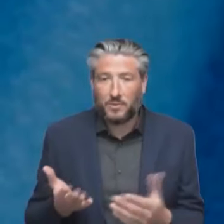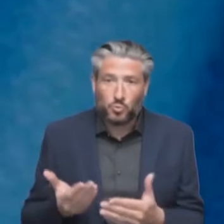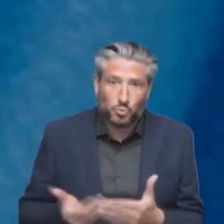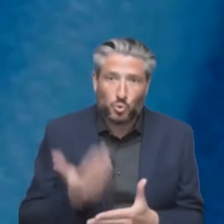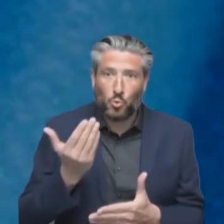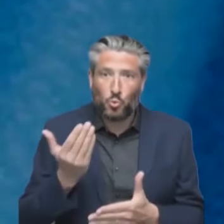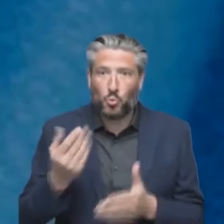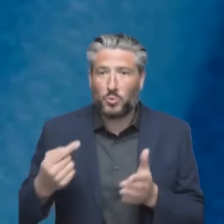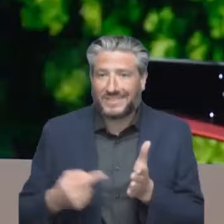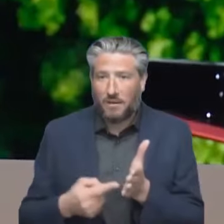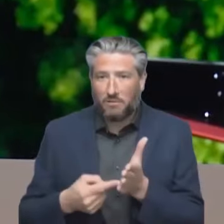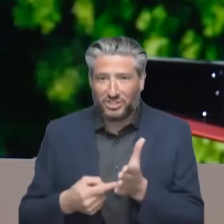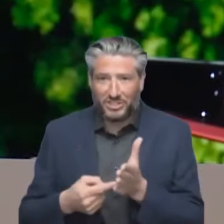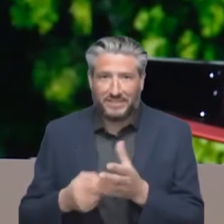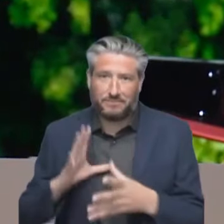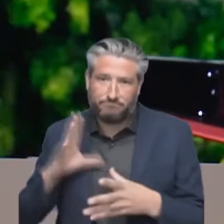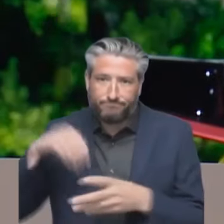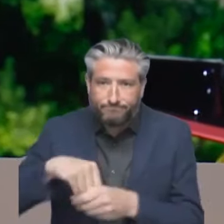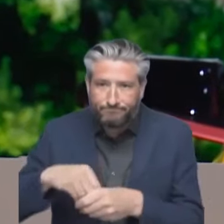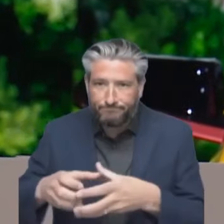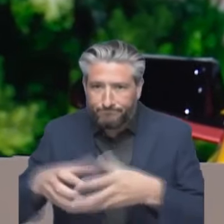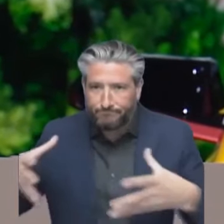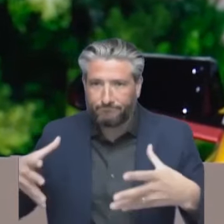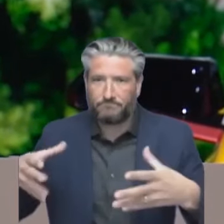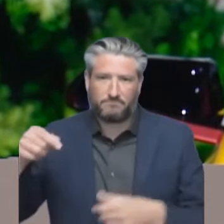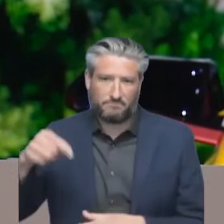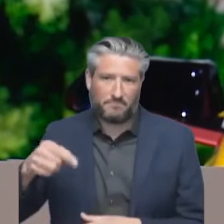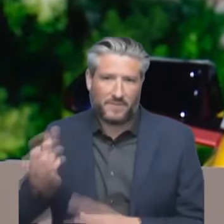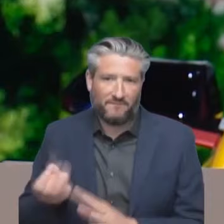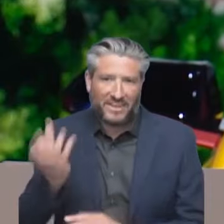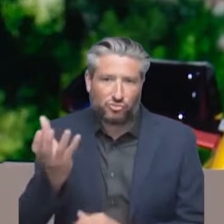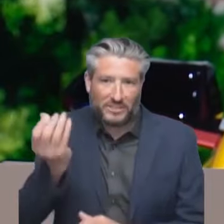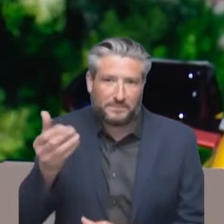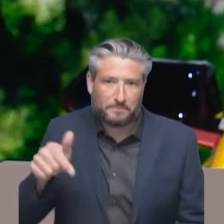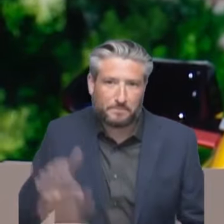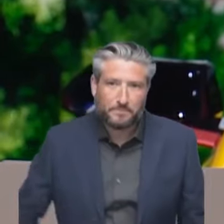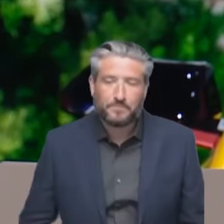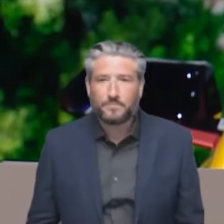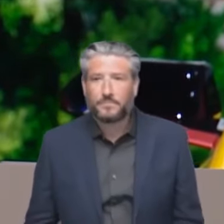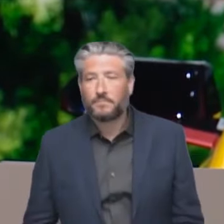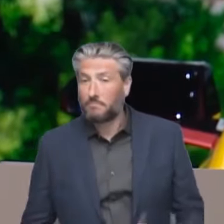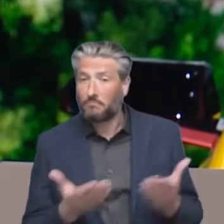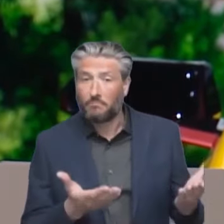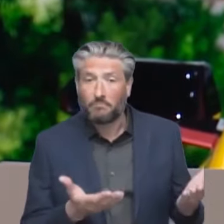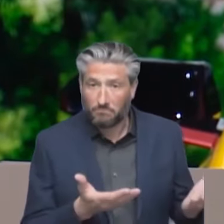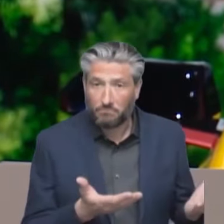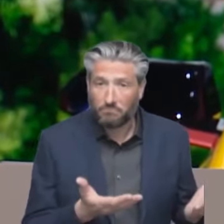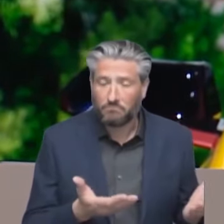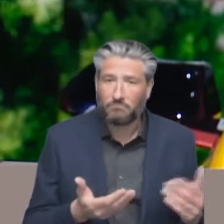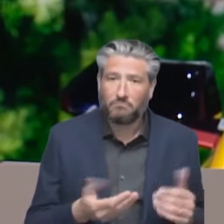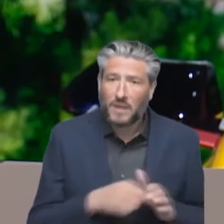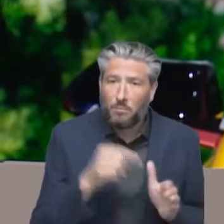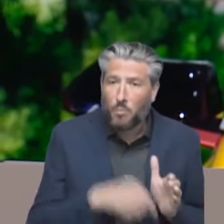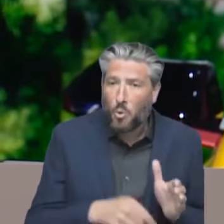the training of our people in particular. Well, yes, says Luca Di Meo, experts believe that, this is